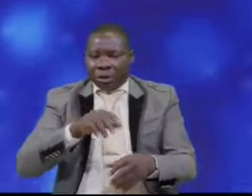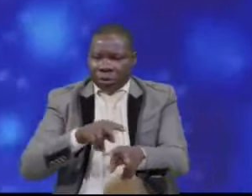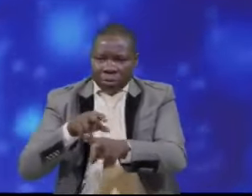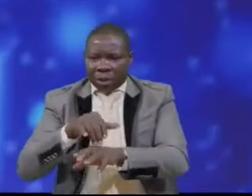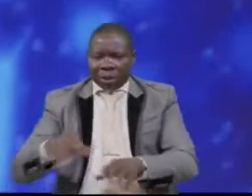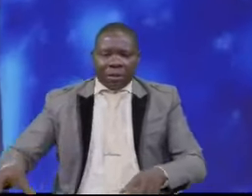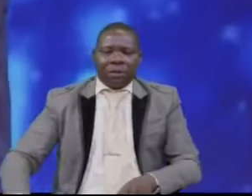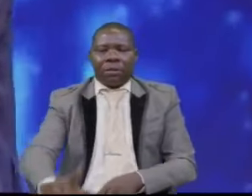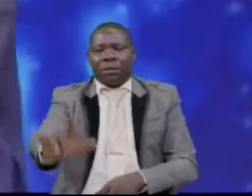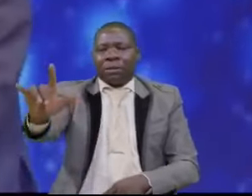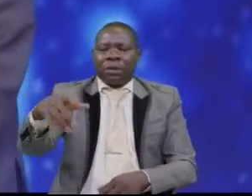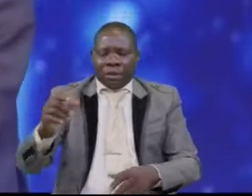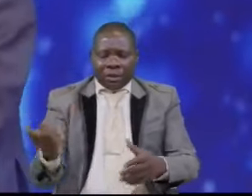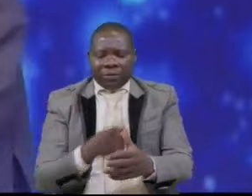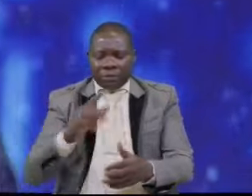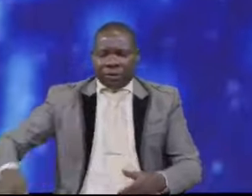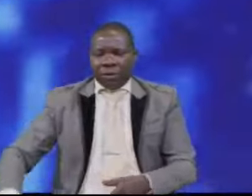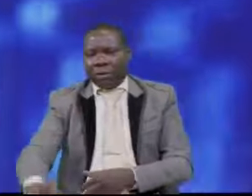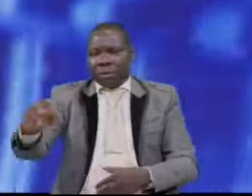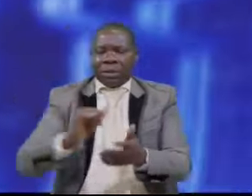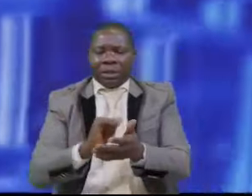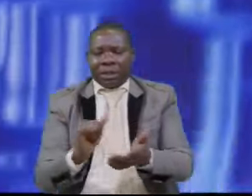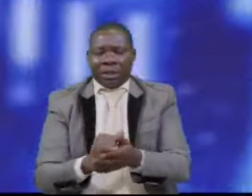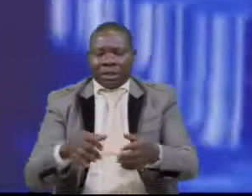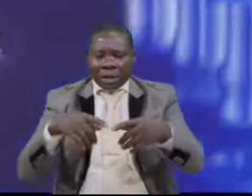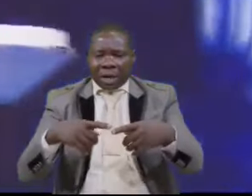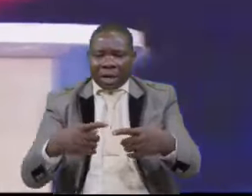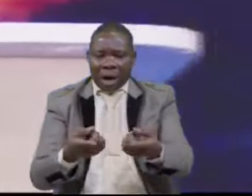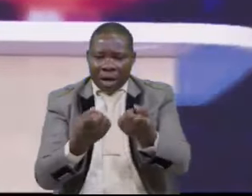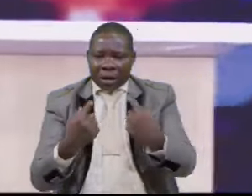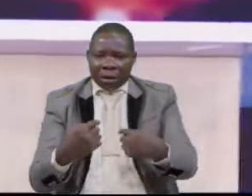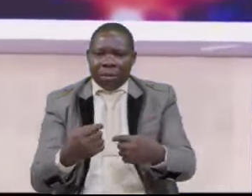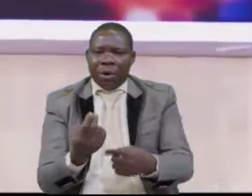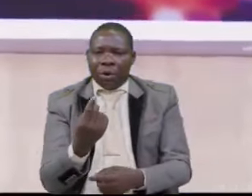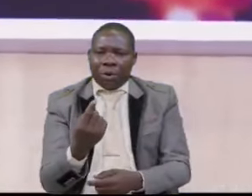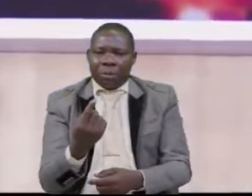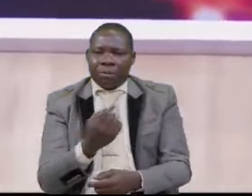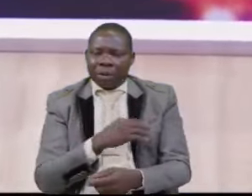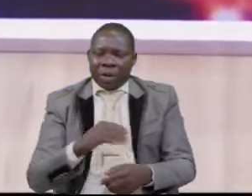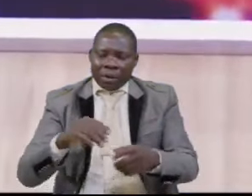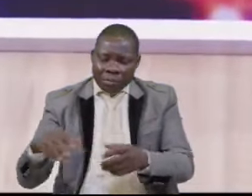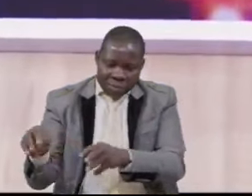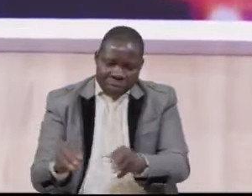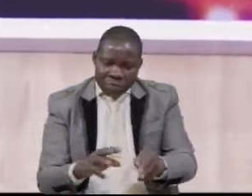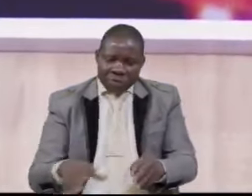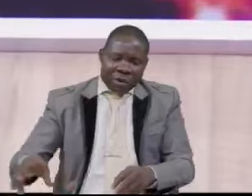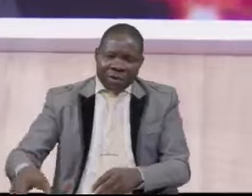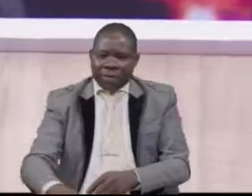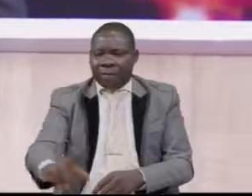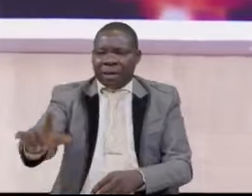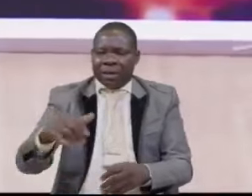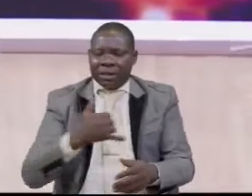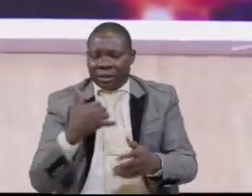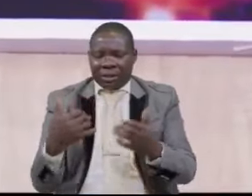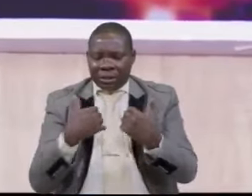that came out at the beginning by those bright brothers, it had limited function, but then